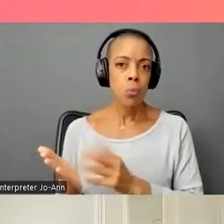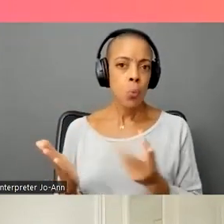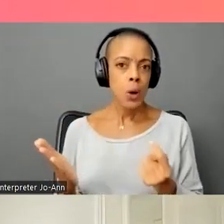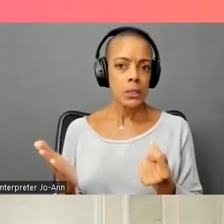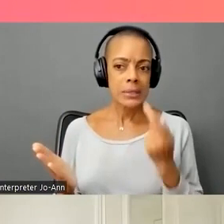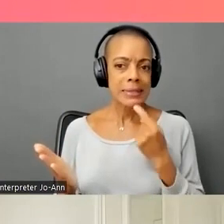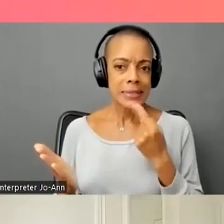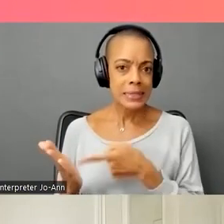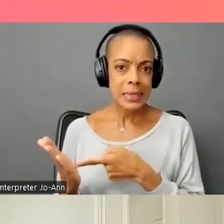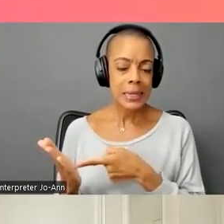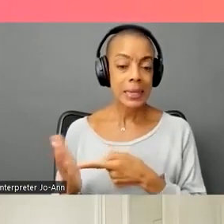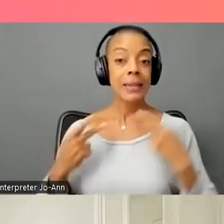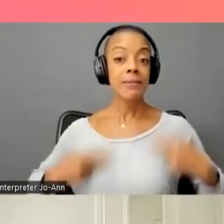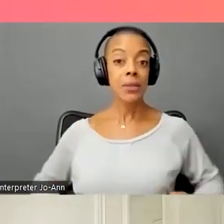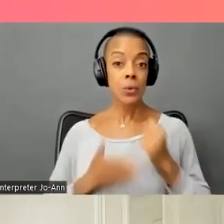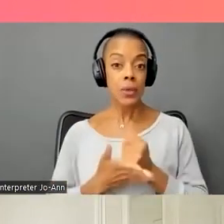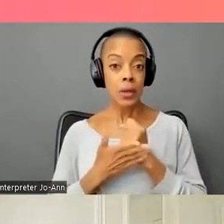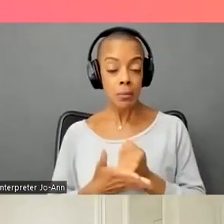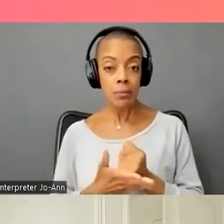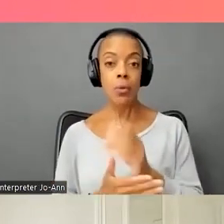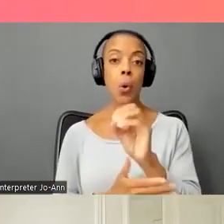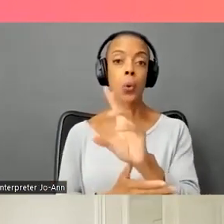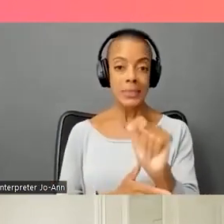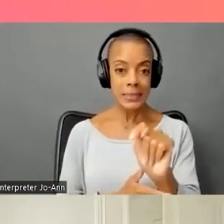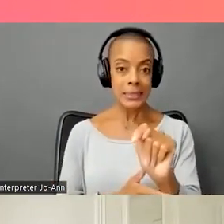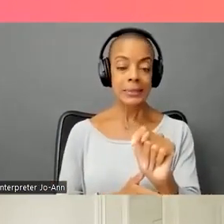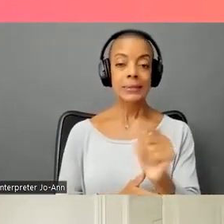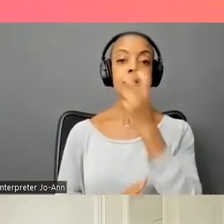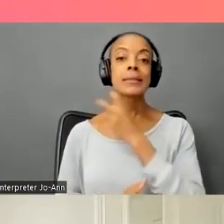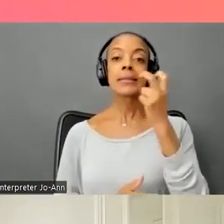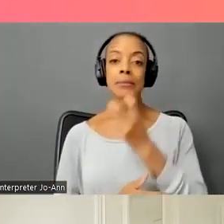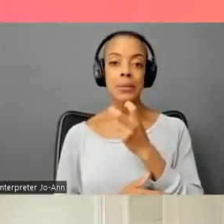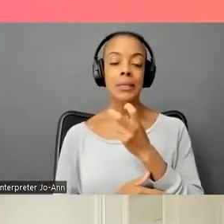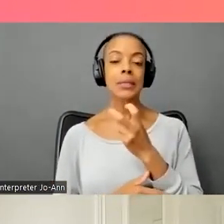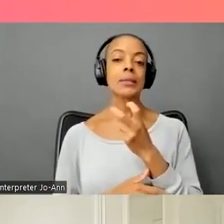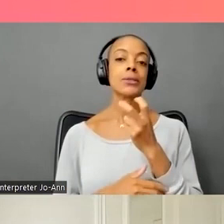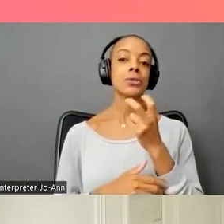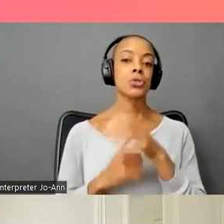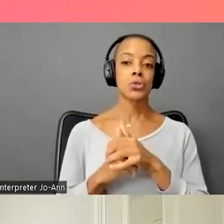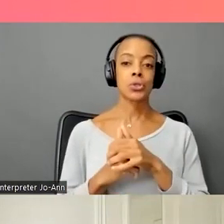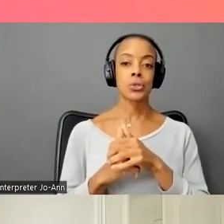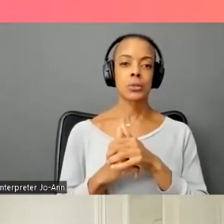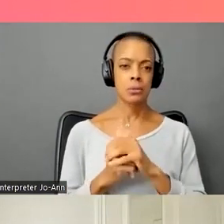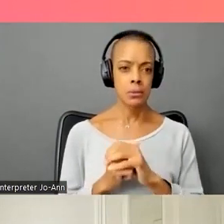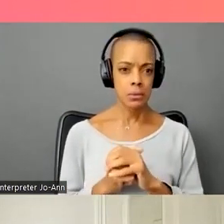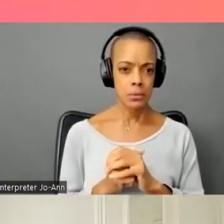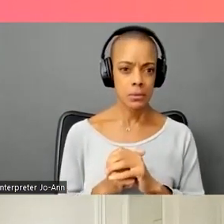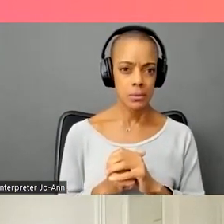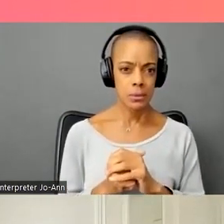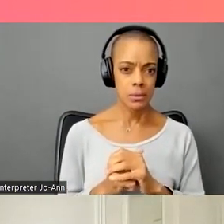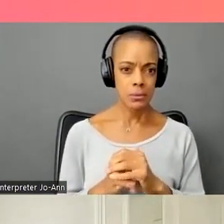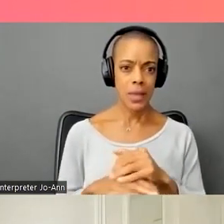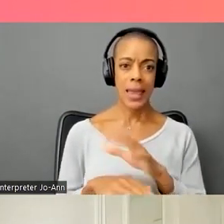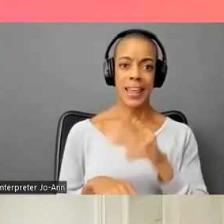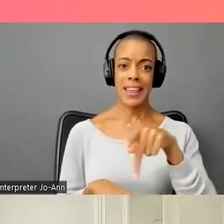opportunities for physiotherapists, occupational therapists, speech language pathologists, physiatrists, and the survivors